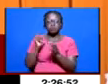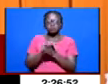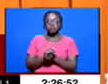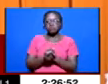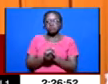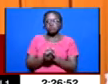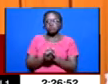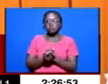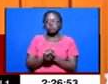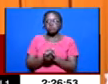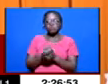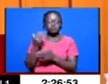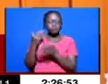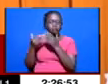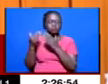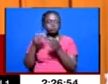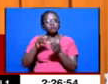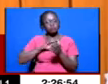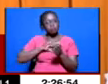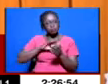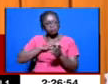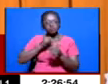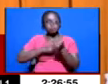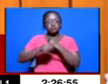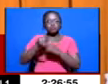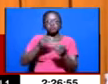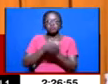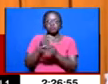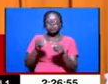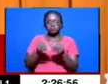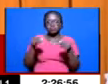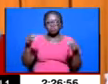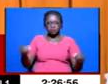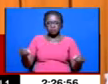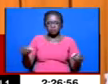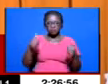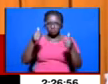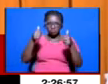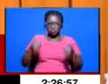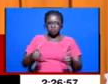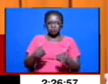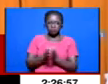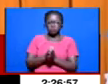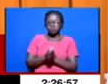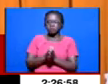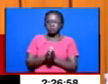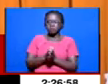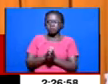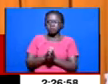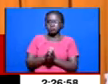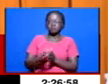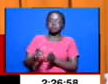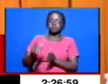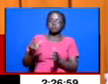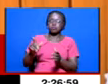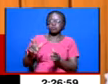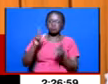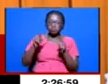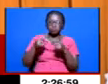the genesis was his own actions through the Gazette notice and the legal steps that he took.